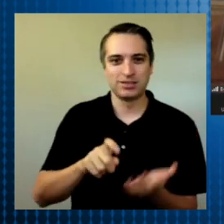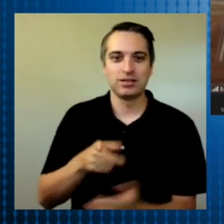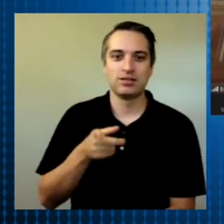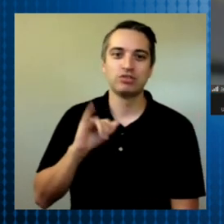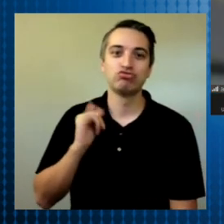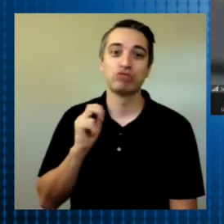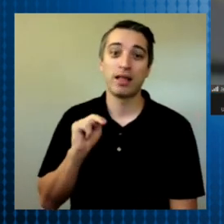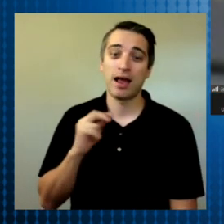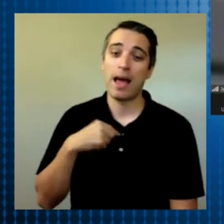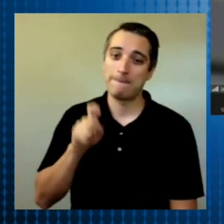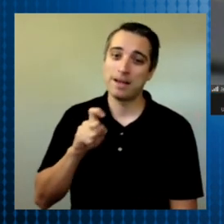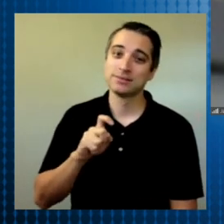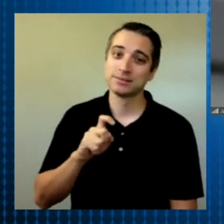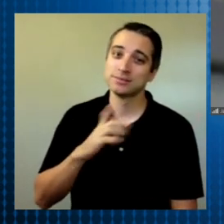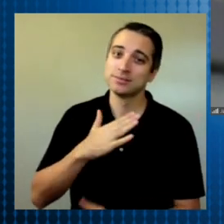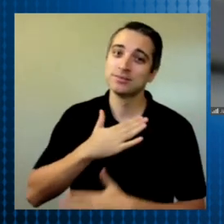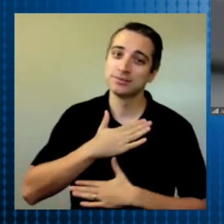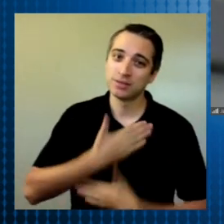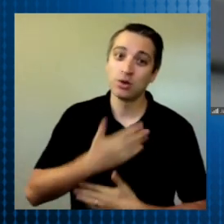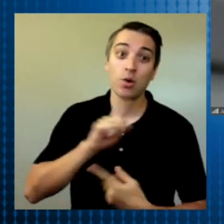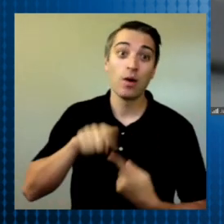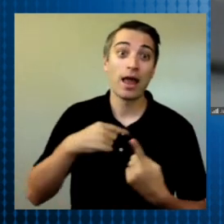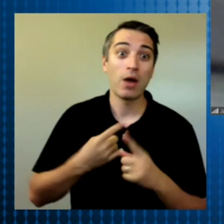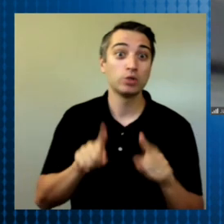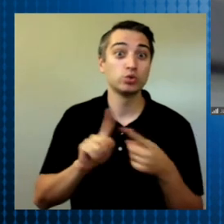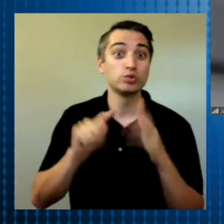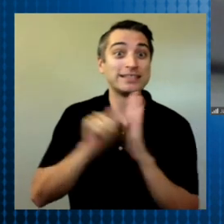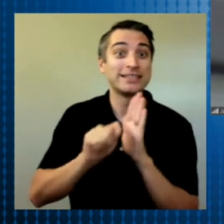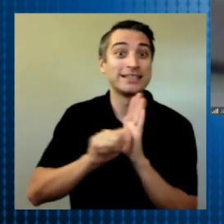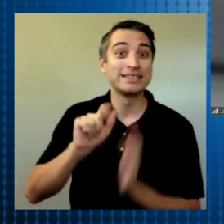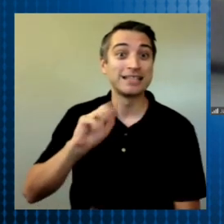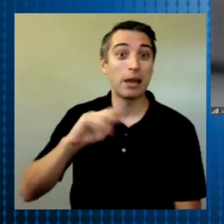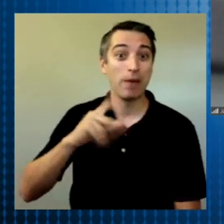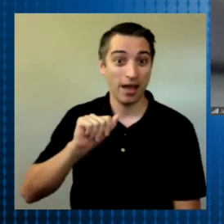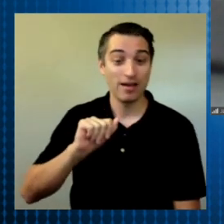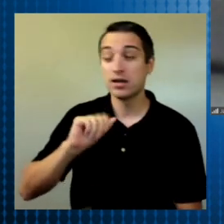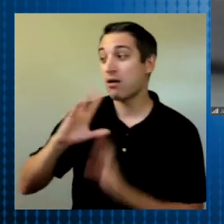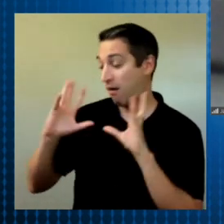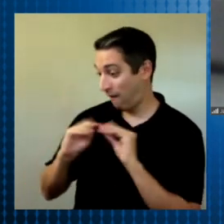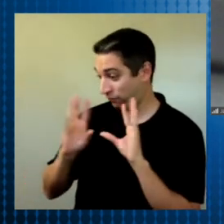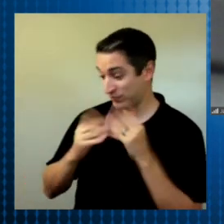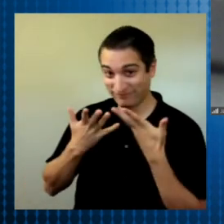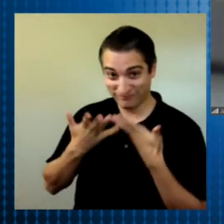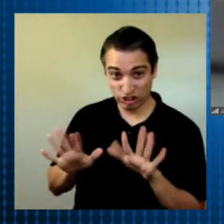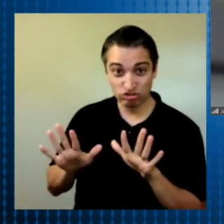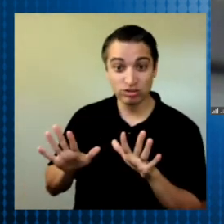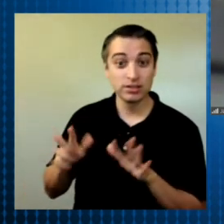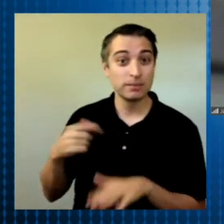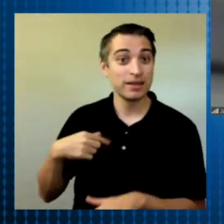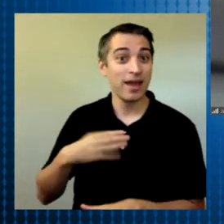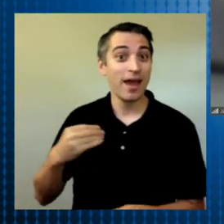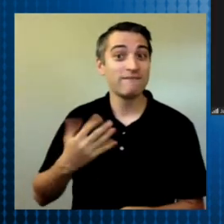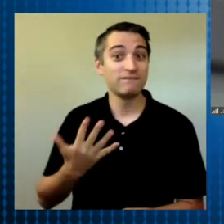if I didn't admit that when we went to Tampa, as a result of the conference, we, me and the five peers